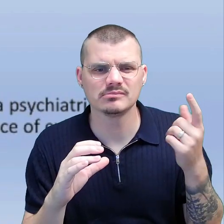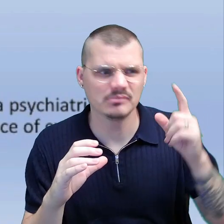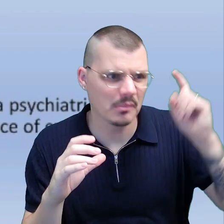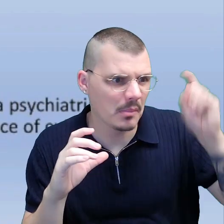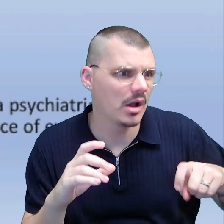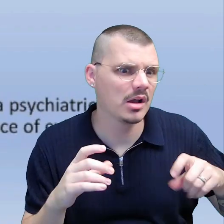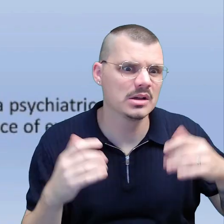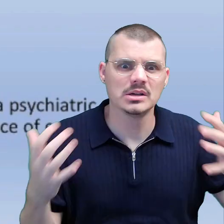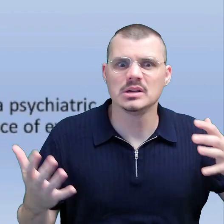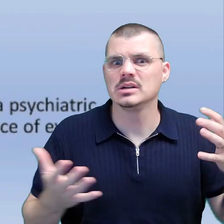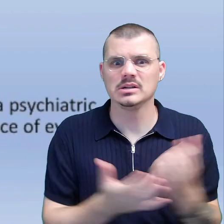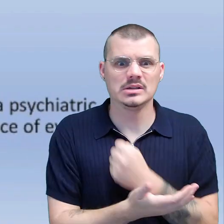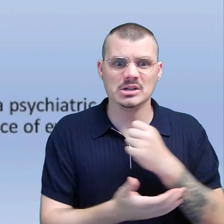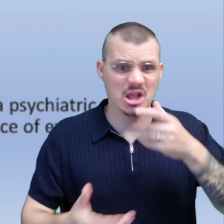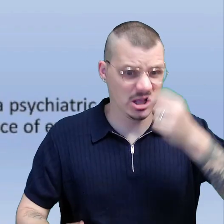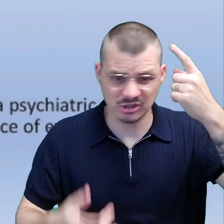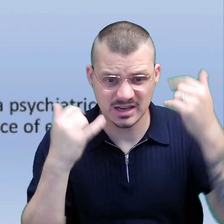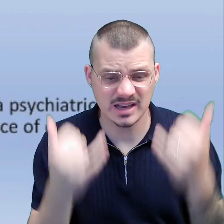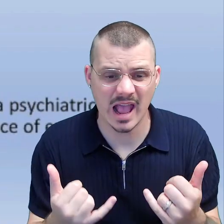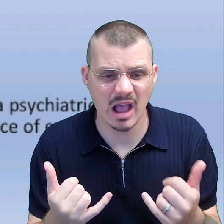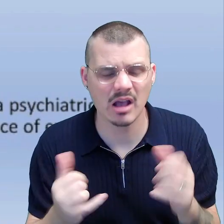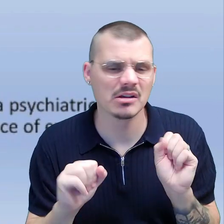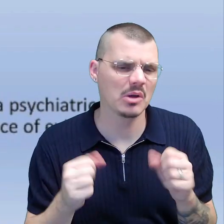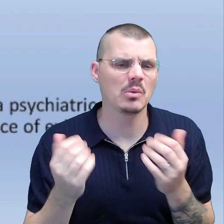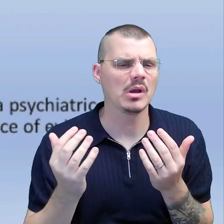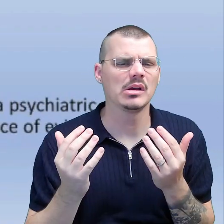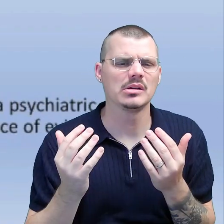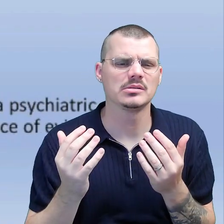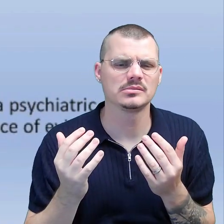and sirens, we got to understand it right now.